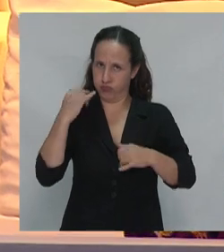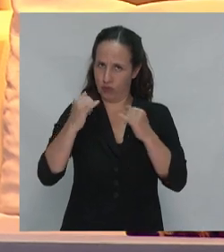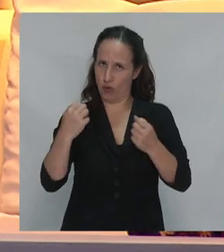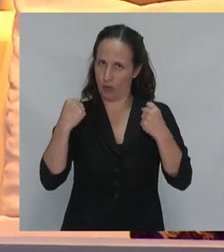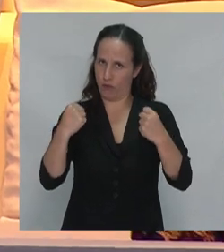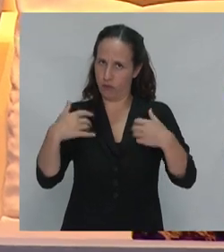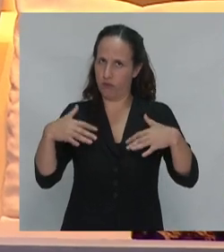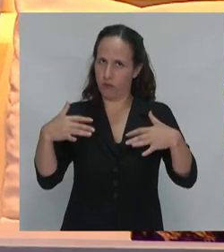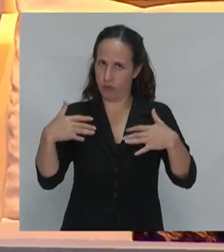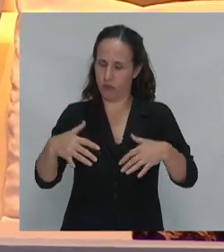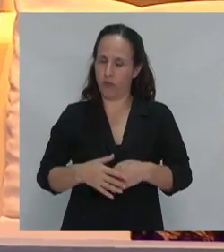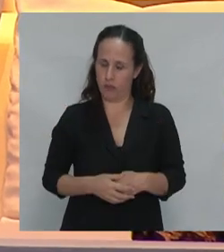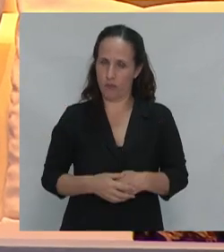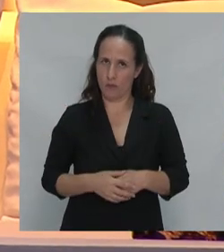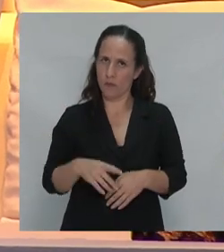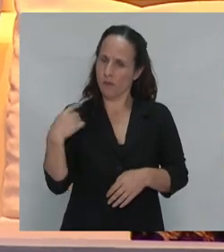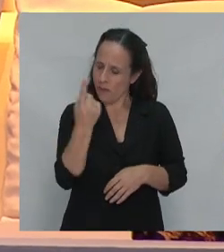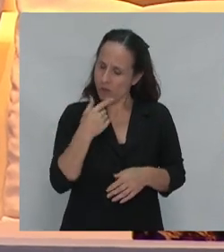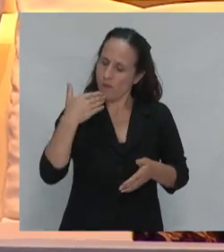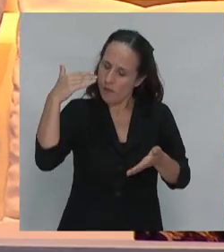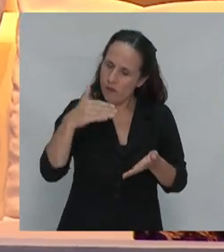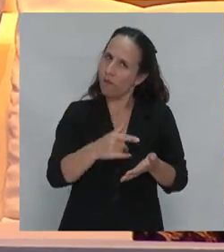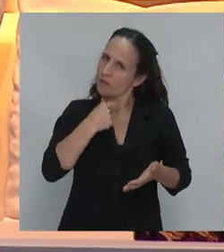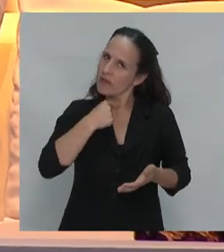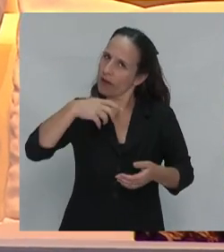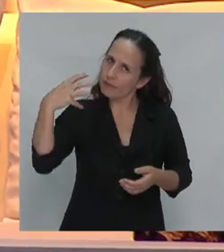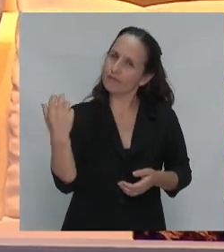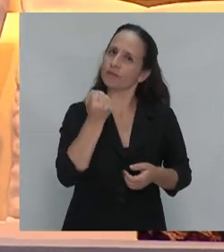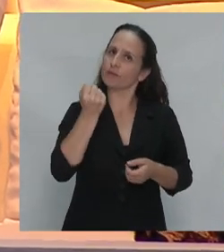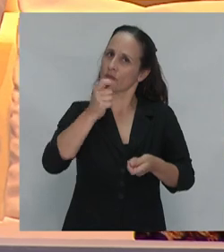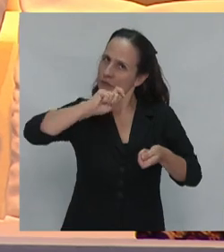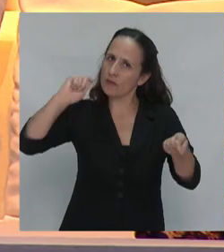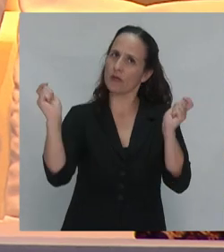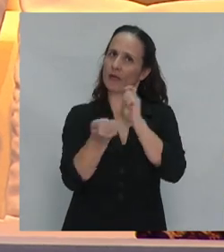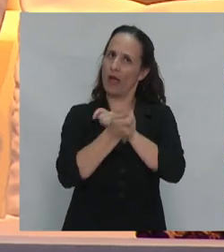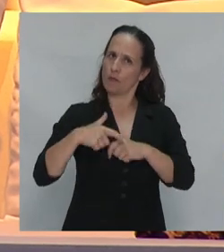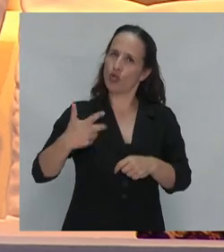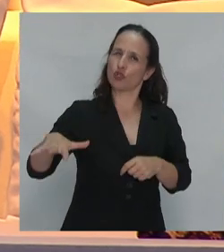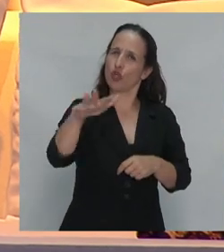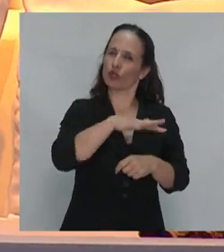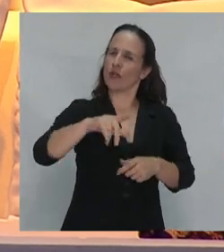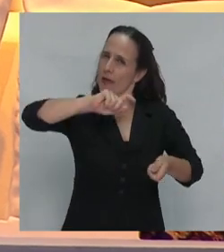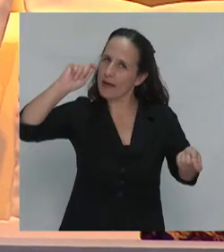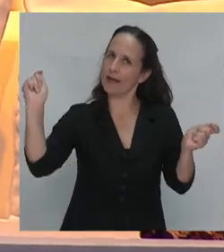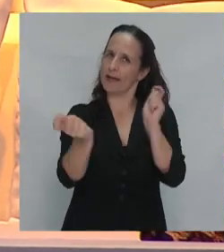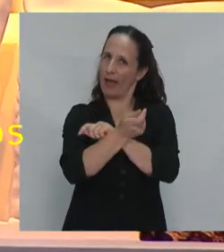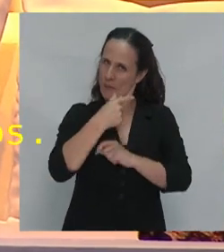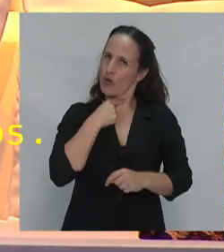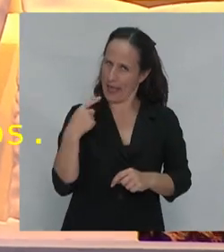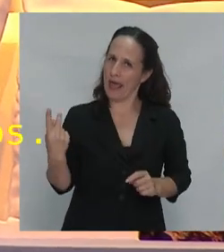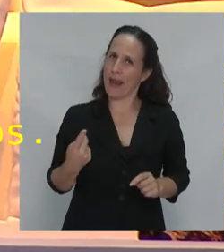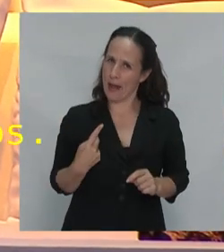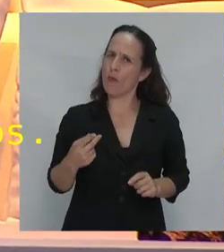social transformation to changing our context, not just the economics, but also understanding